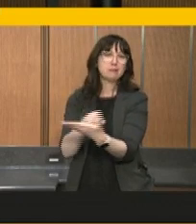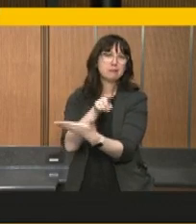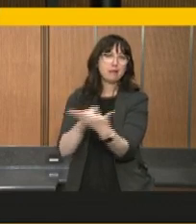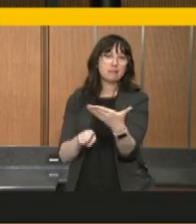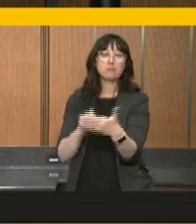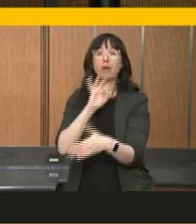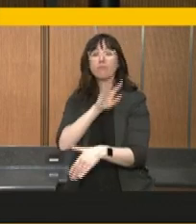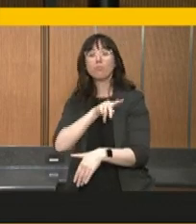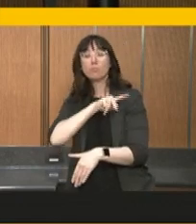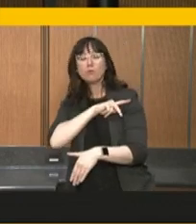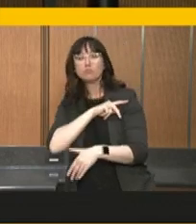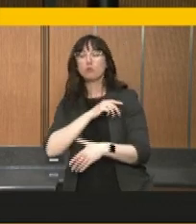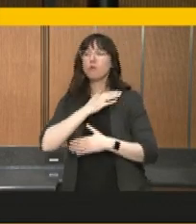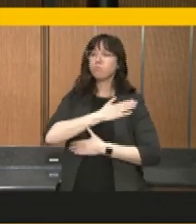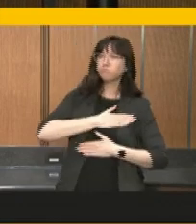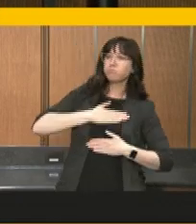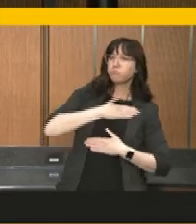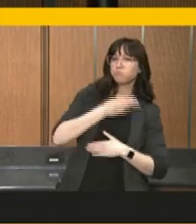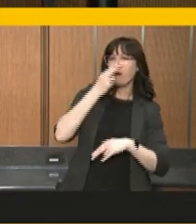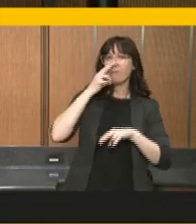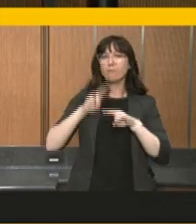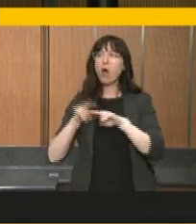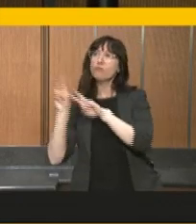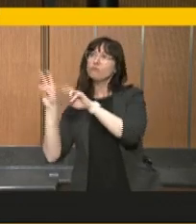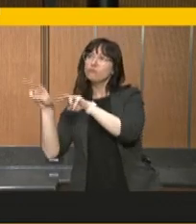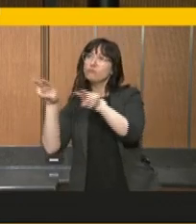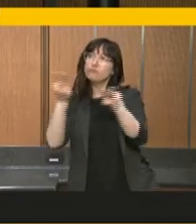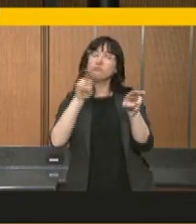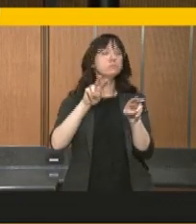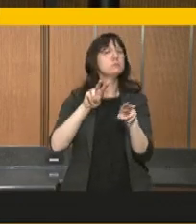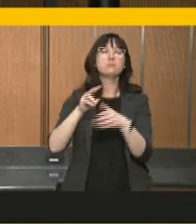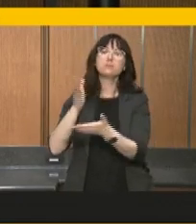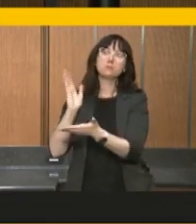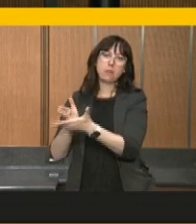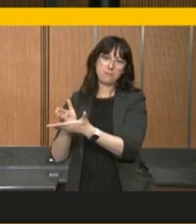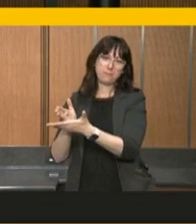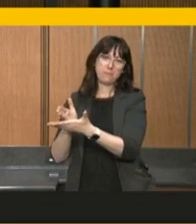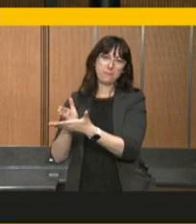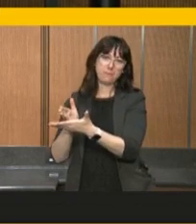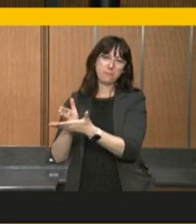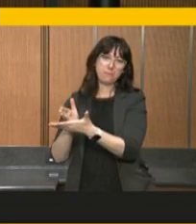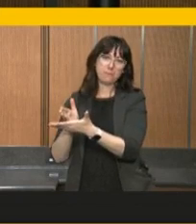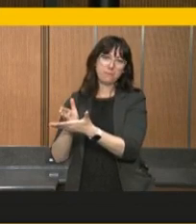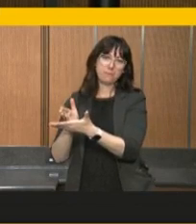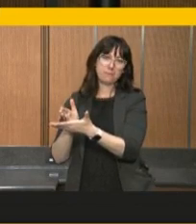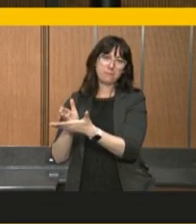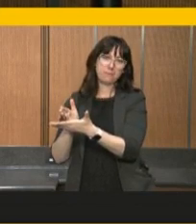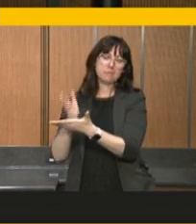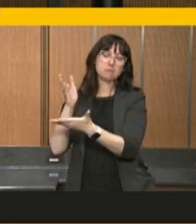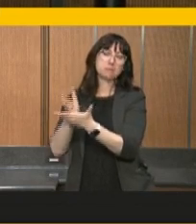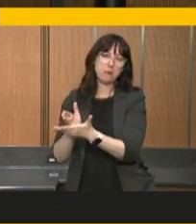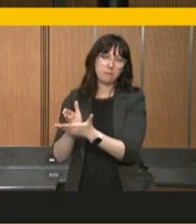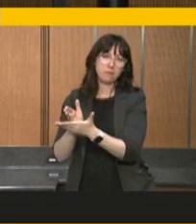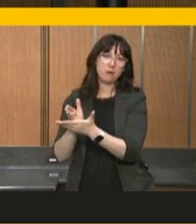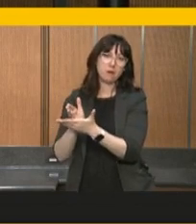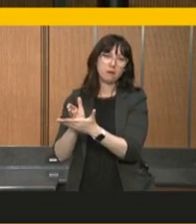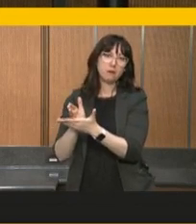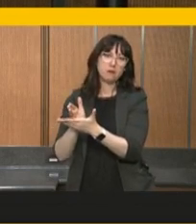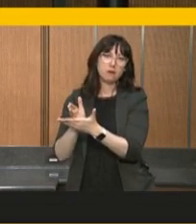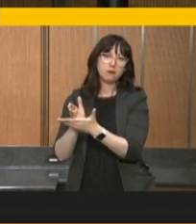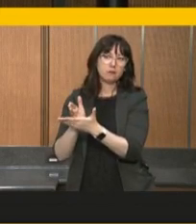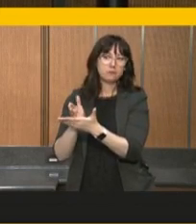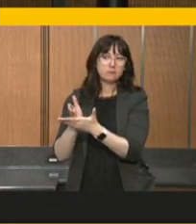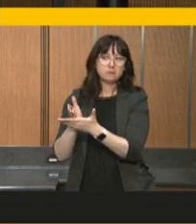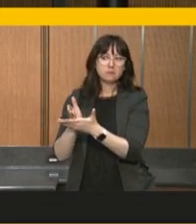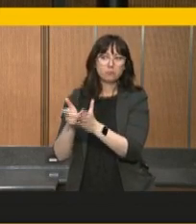personal or recreational or tourism reasons, because this crisis will depend on the individual